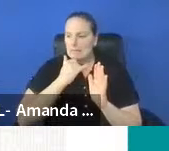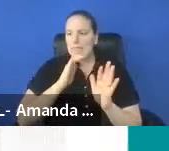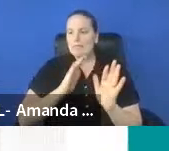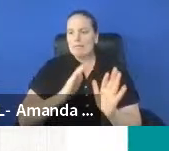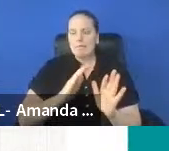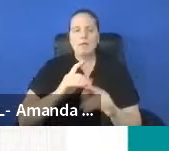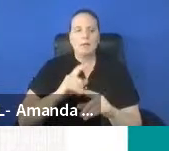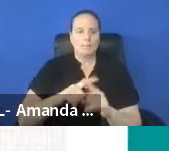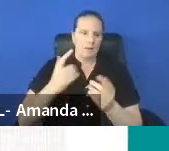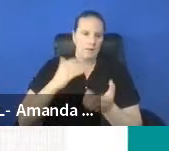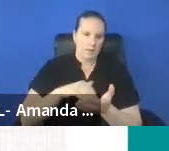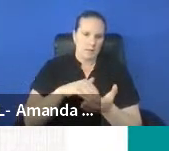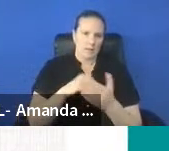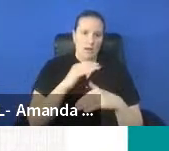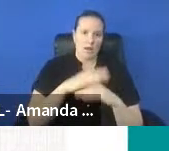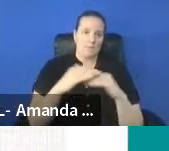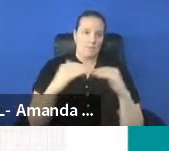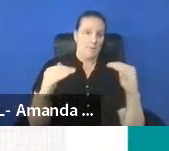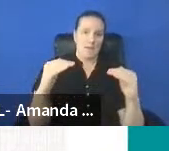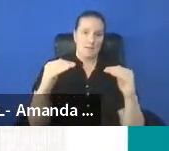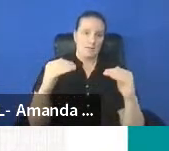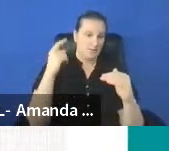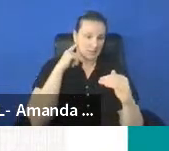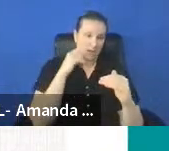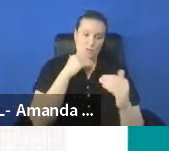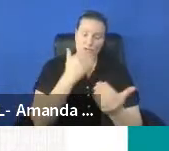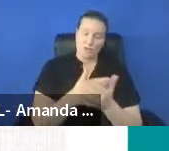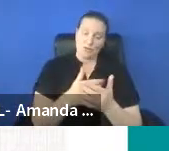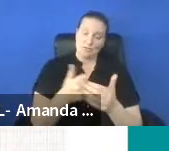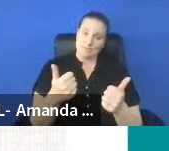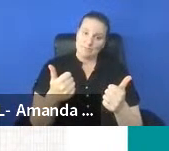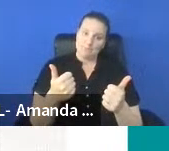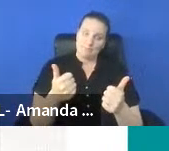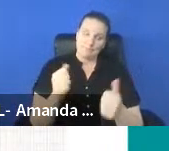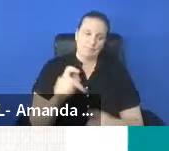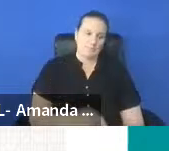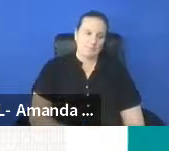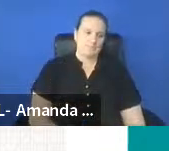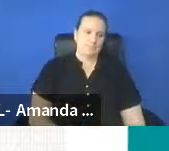But again, on balance, it still sounded good. So.